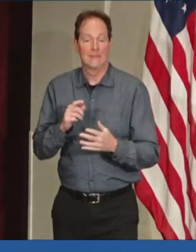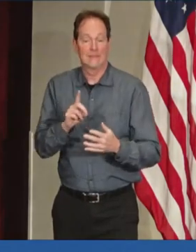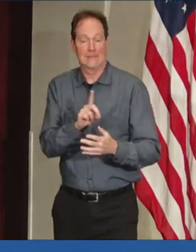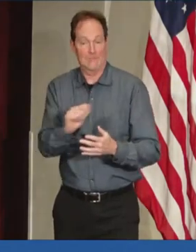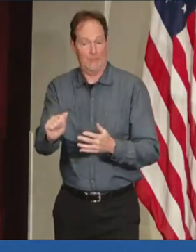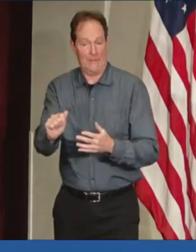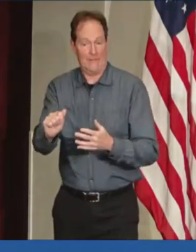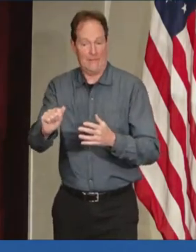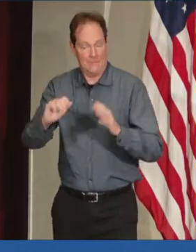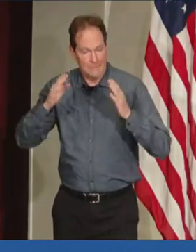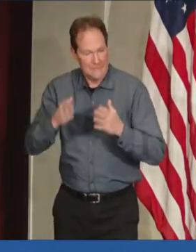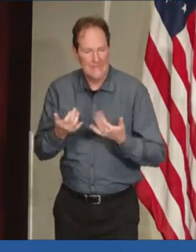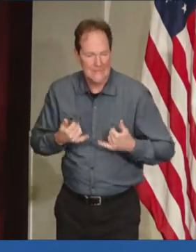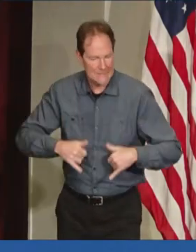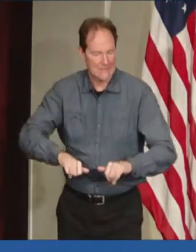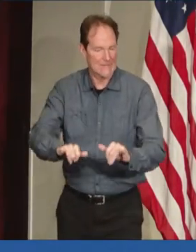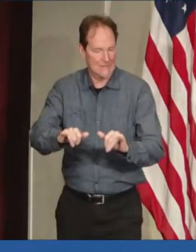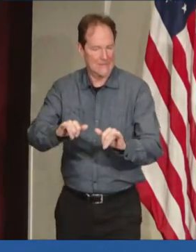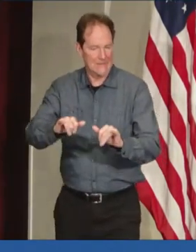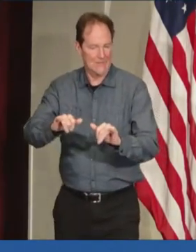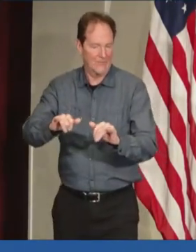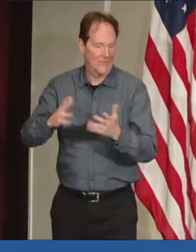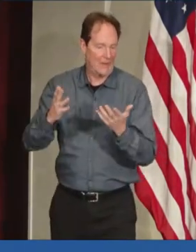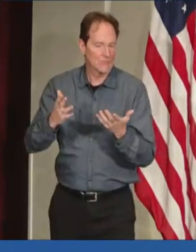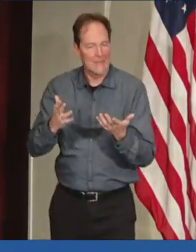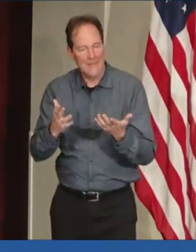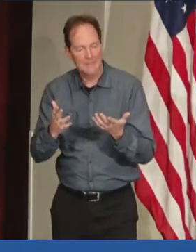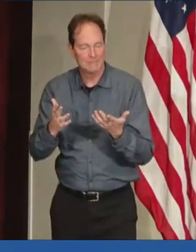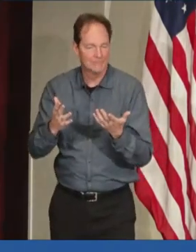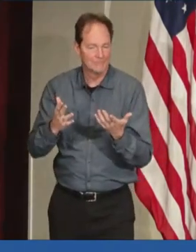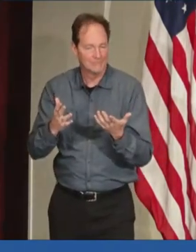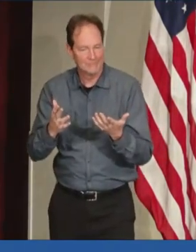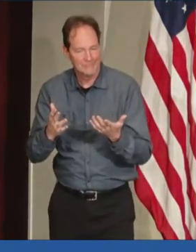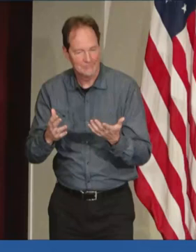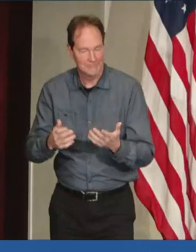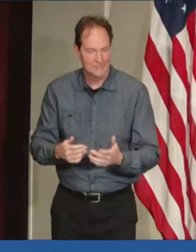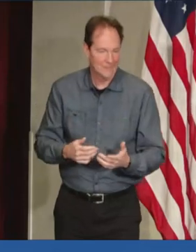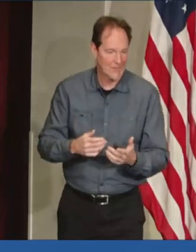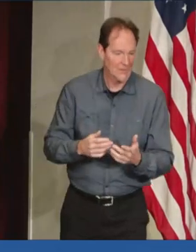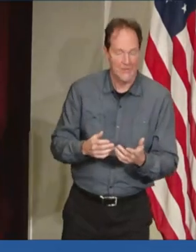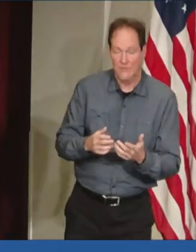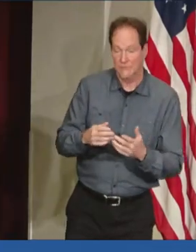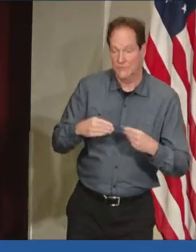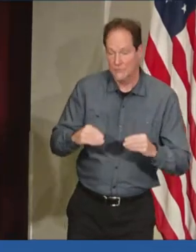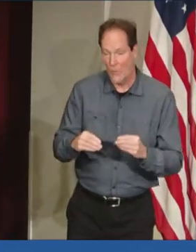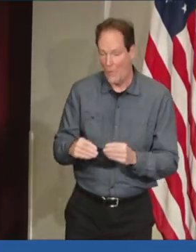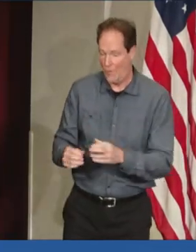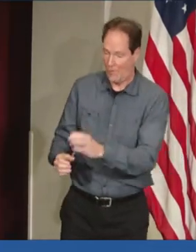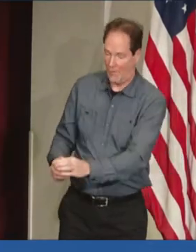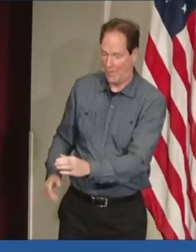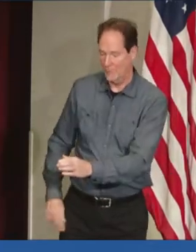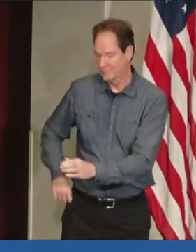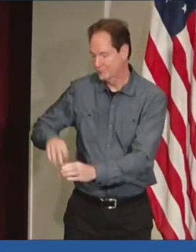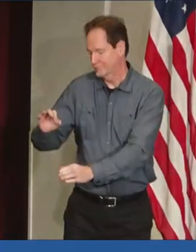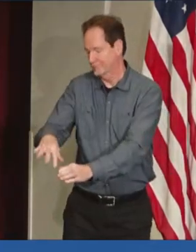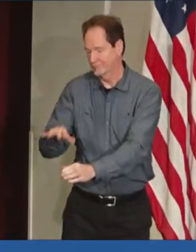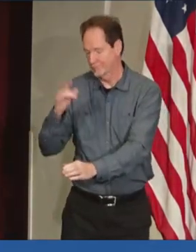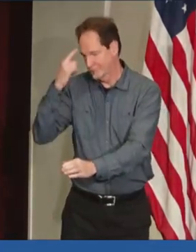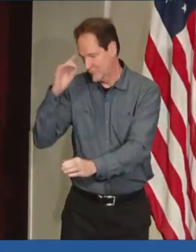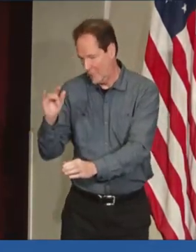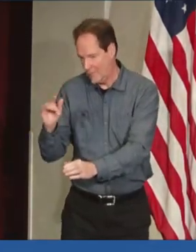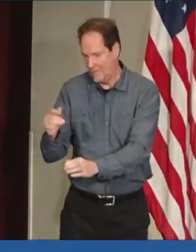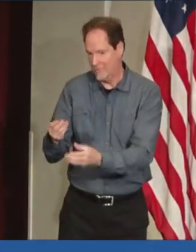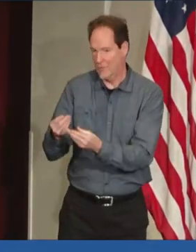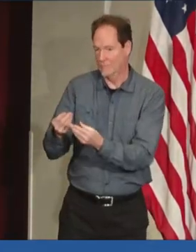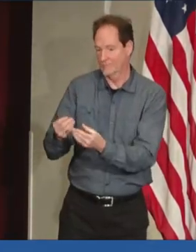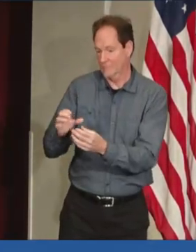disability was still dropping a quarter in your local store for cure of one disability or